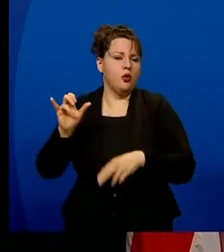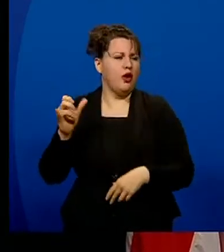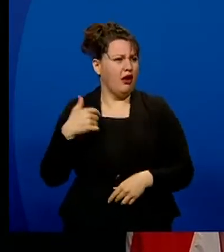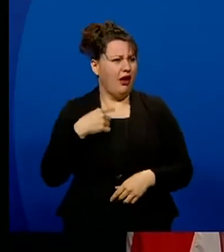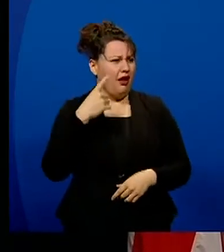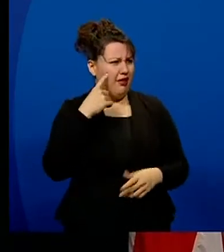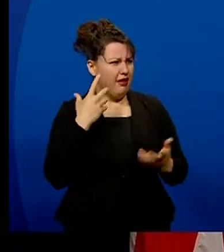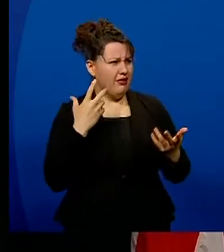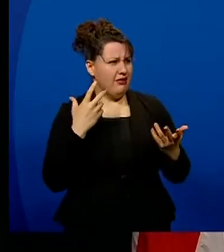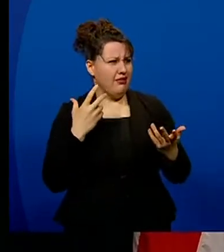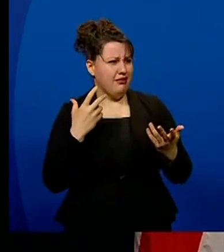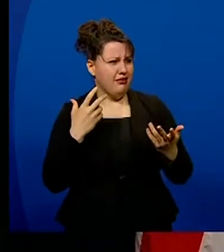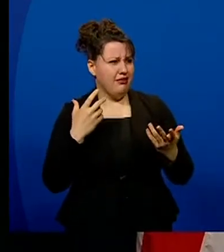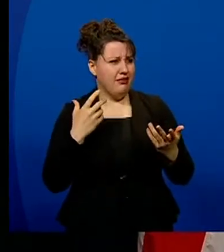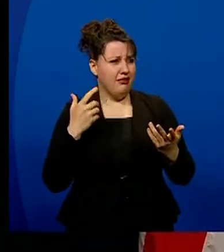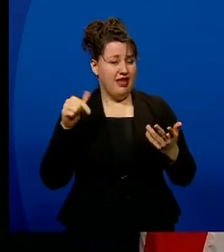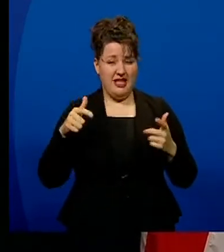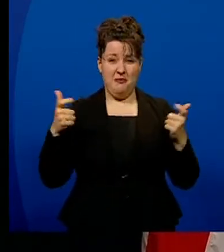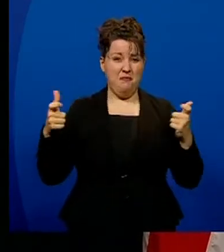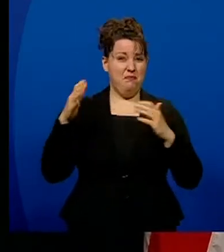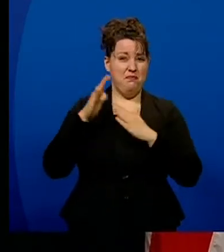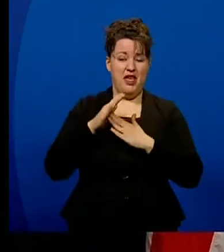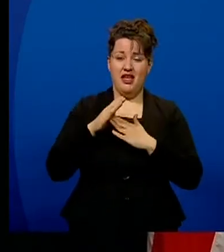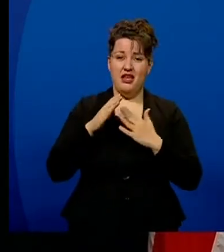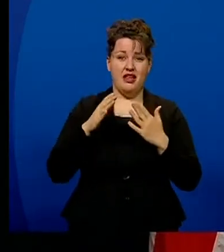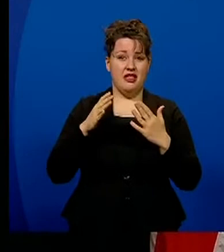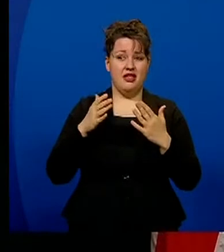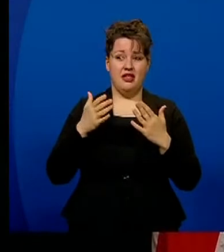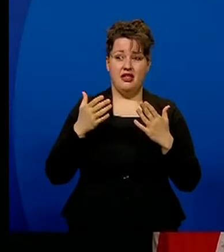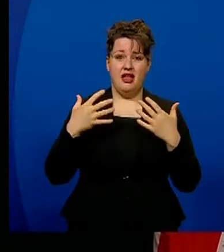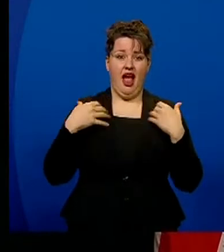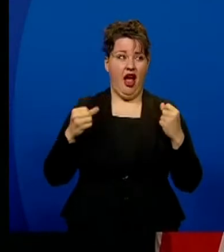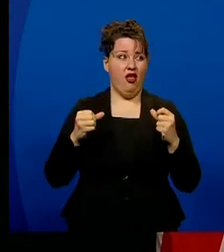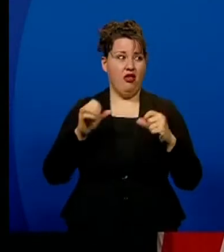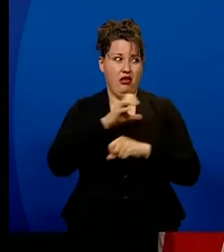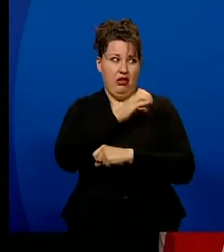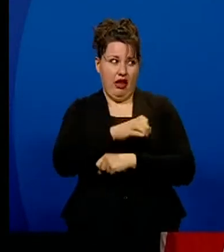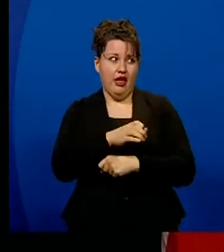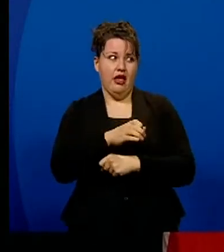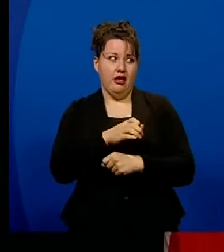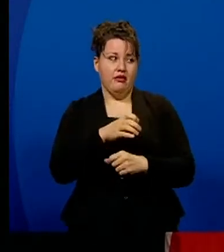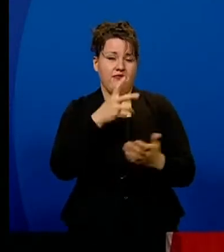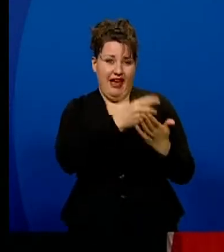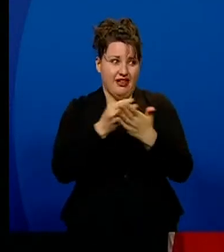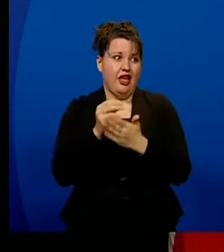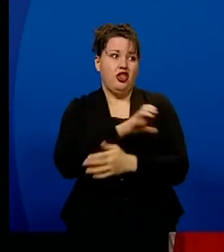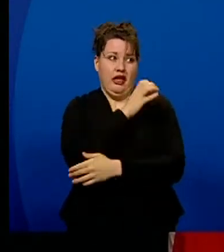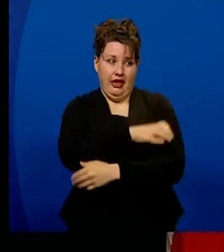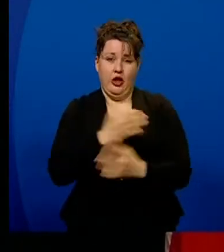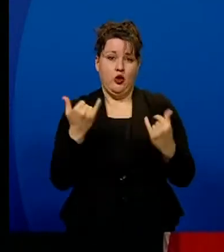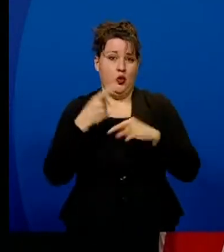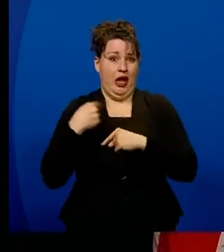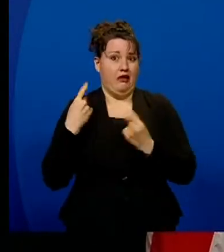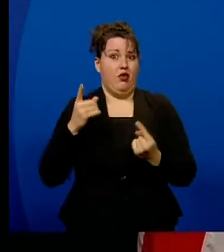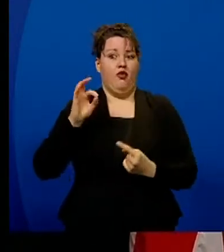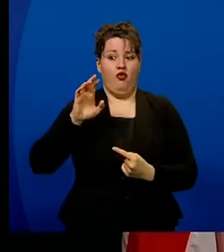think this is the largest public health vaccination clinic, though, to date. So she's kind of set a marker here.